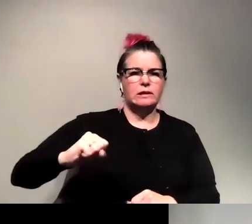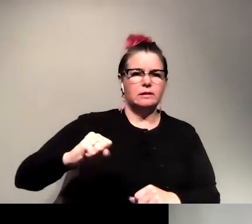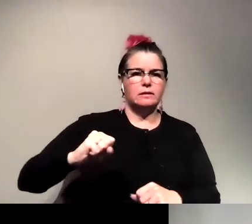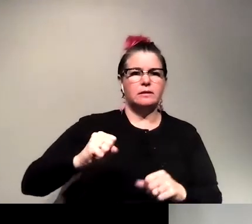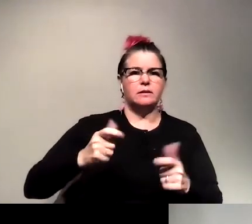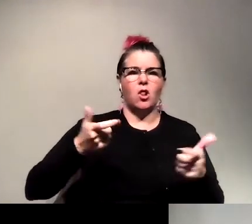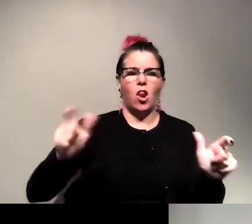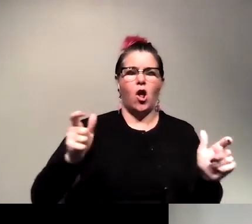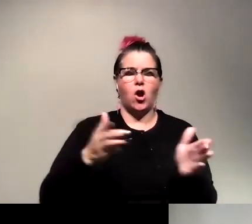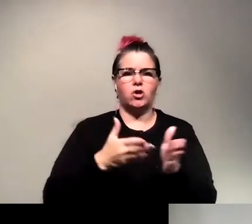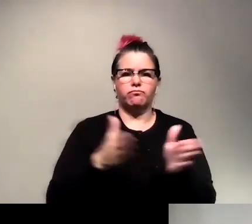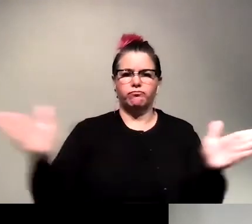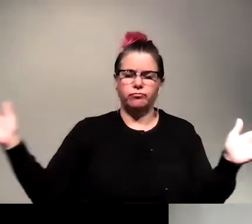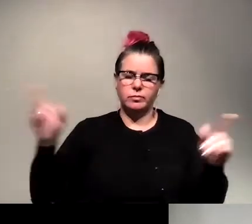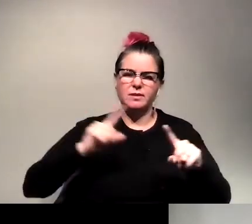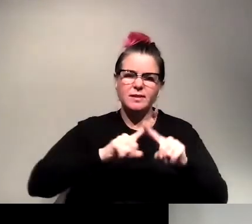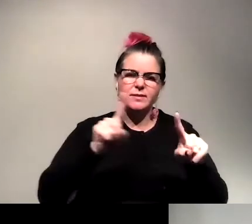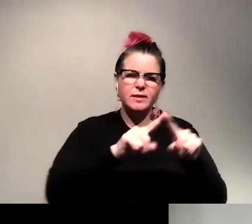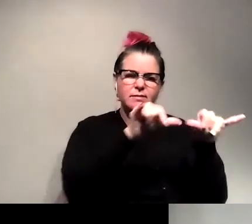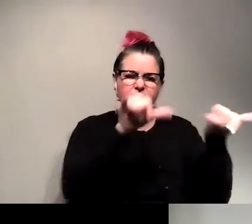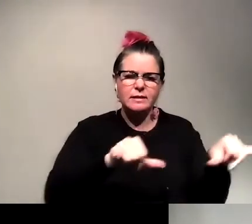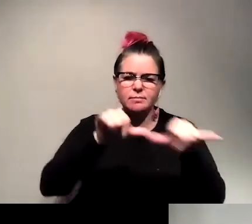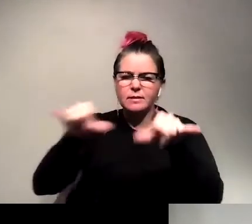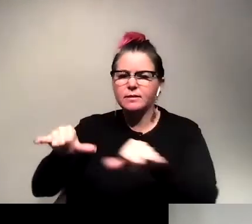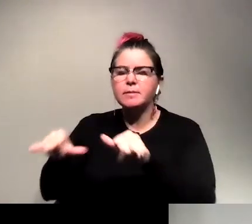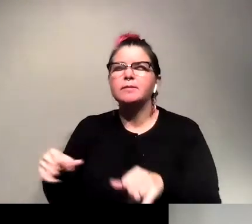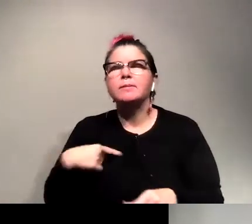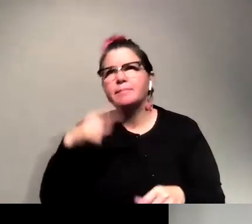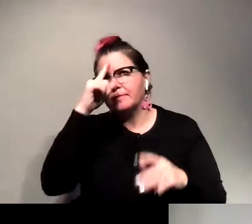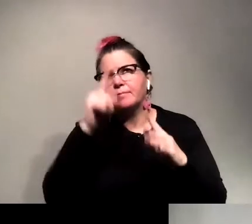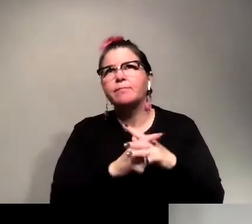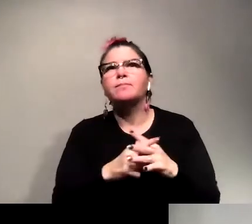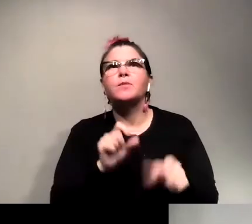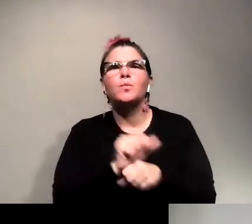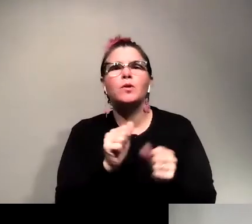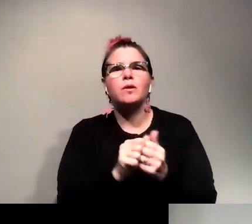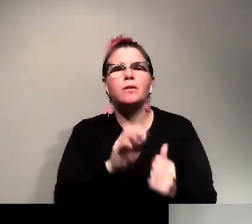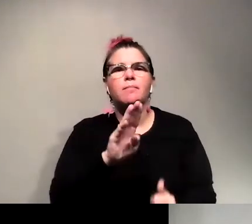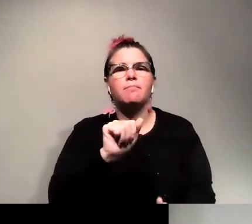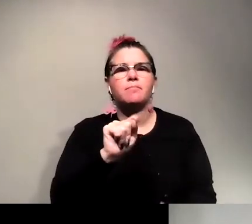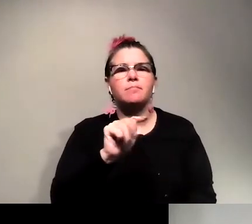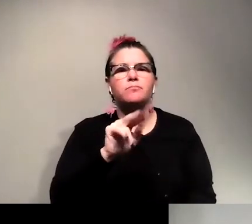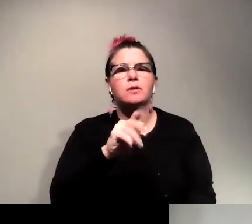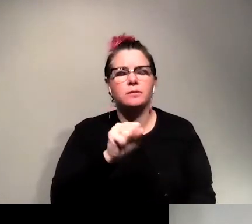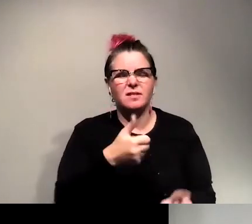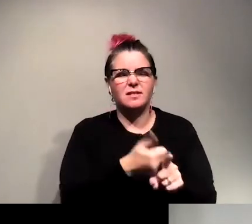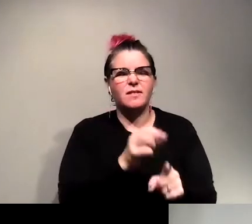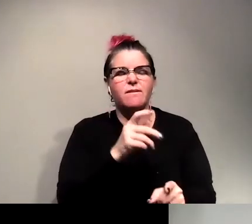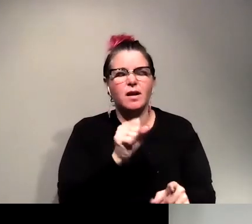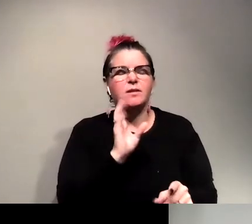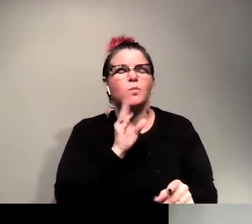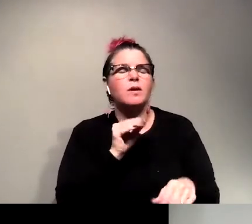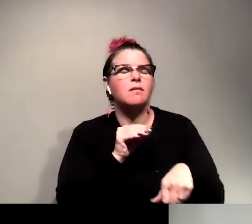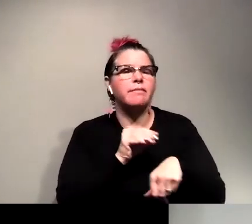large scale in multiple systems. So one of the things I can think of is like what working with like botrytis, because it's a fungus that affects pretty